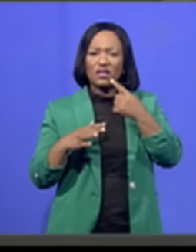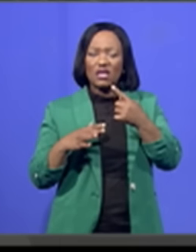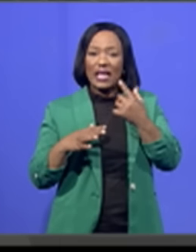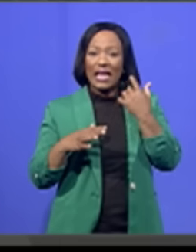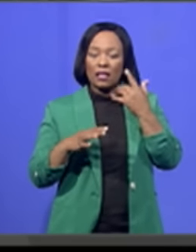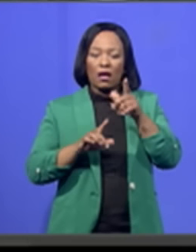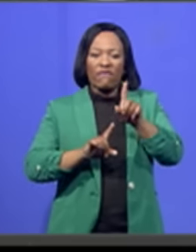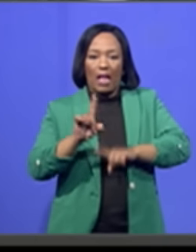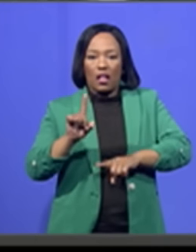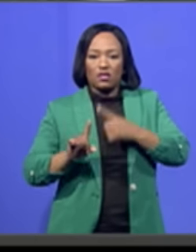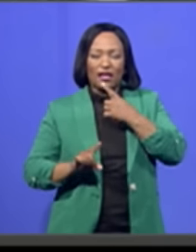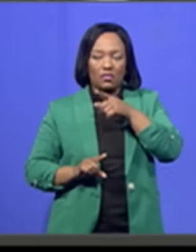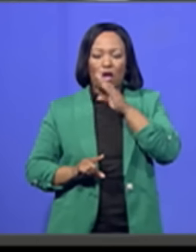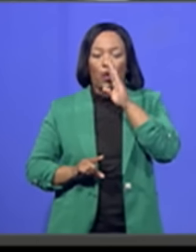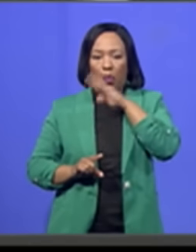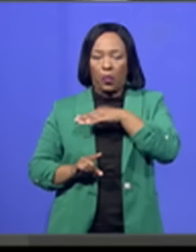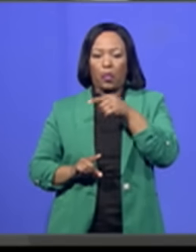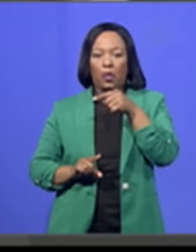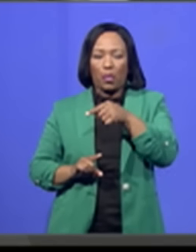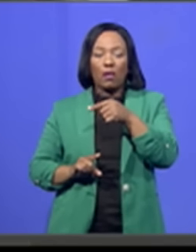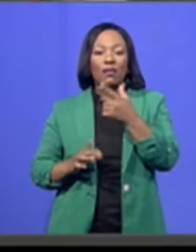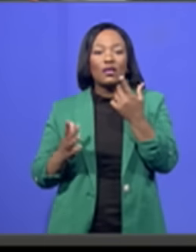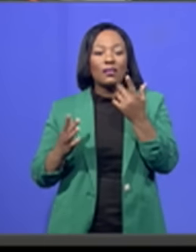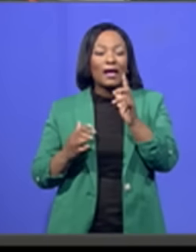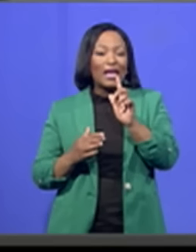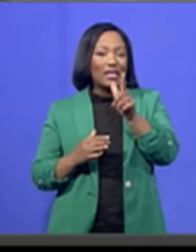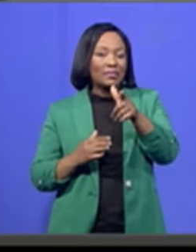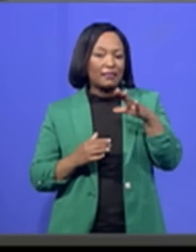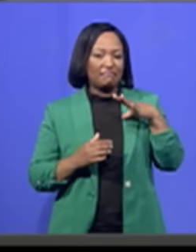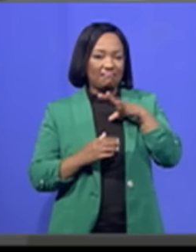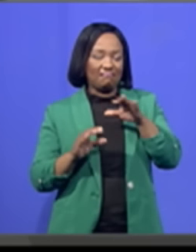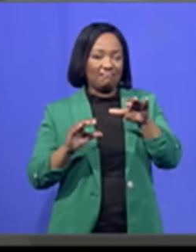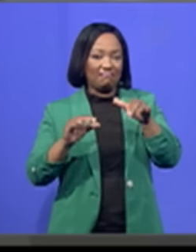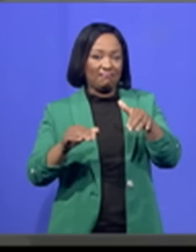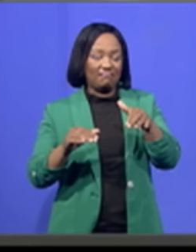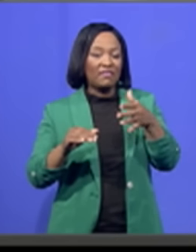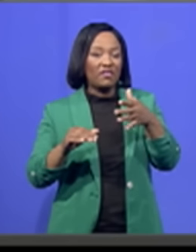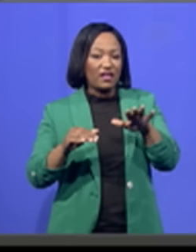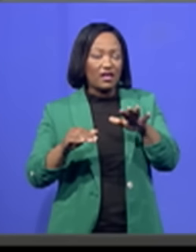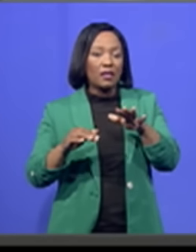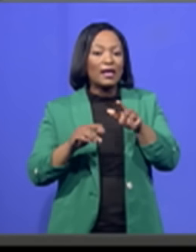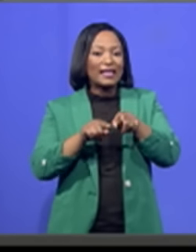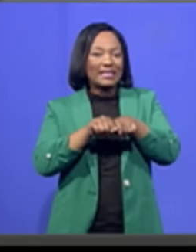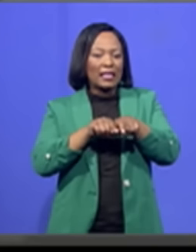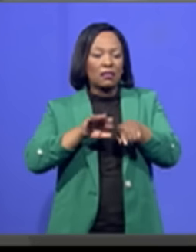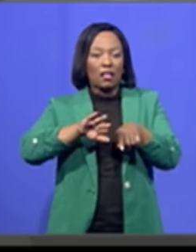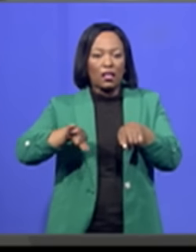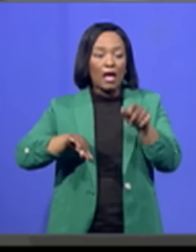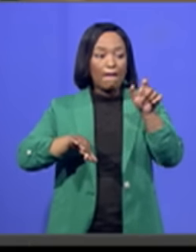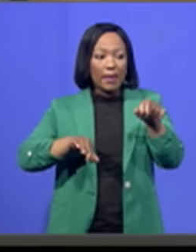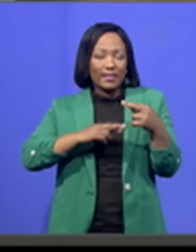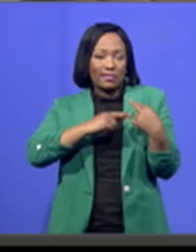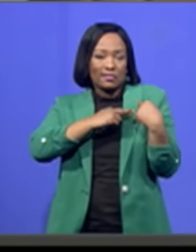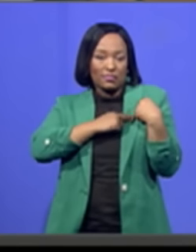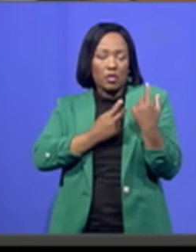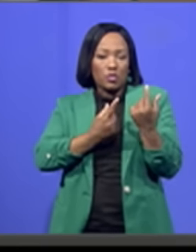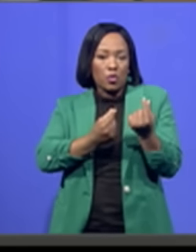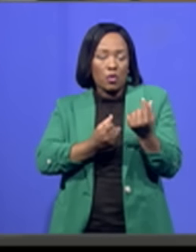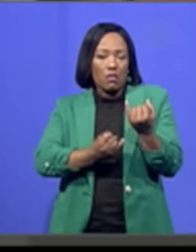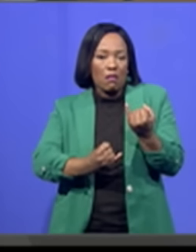ka nako yeo. E fela komišene e tšweleditše gore diteko tšeo di be di beetšwe ka thoko ka ge yo a bego a dira diteko tšeo a